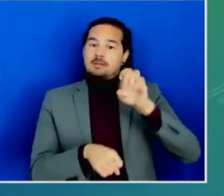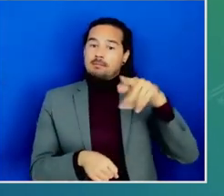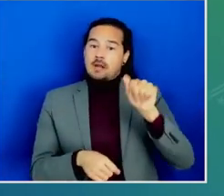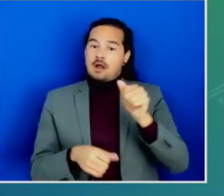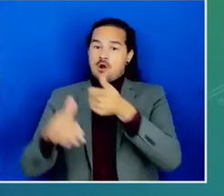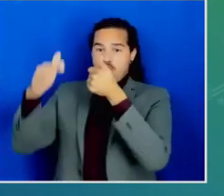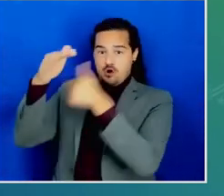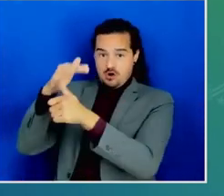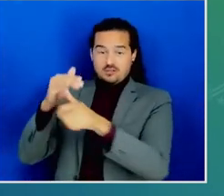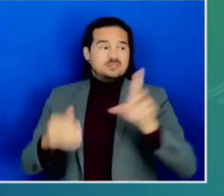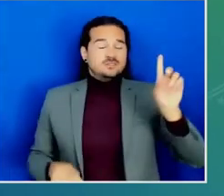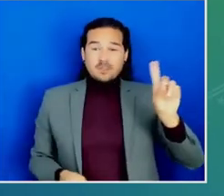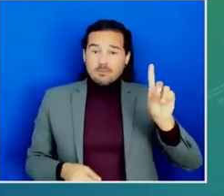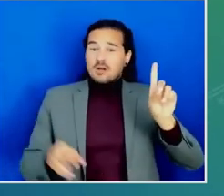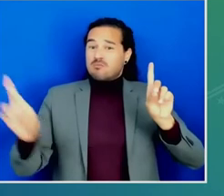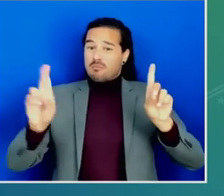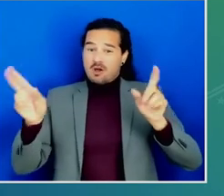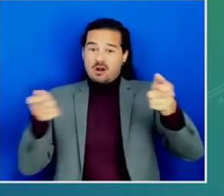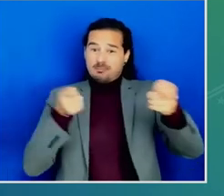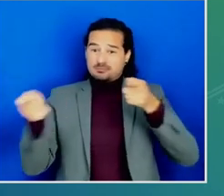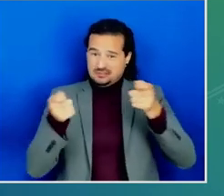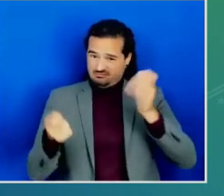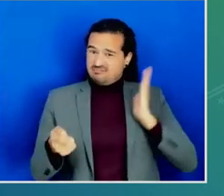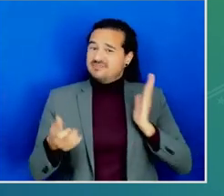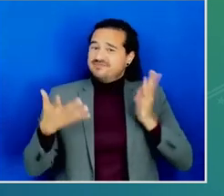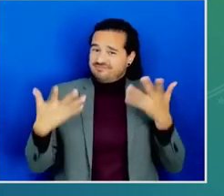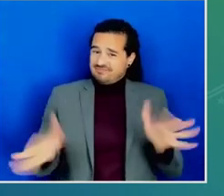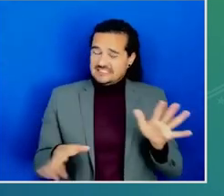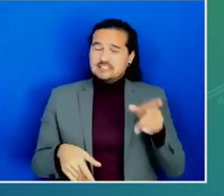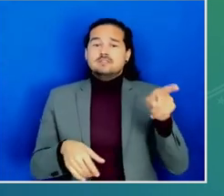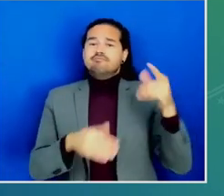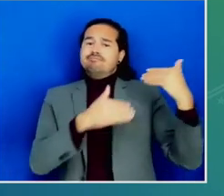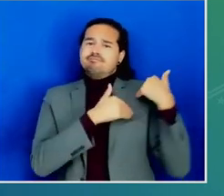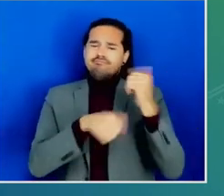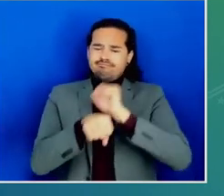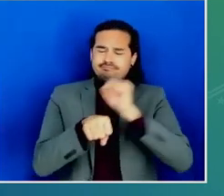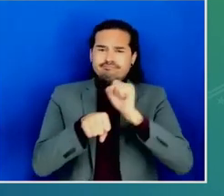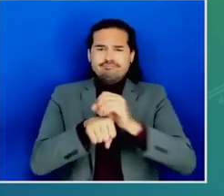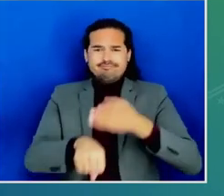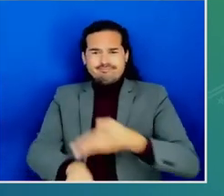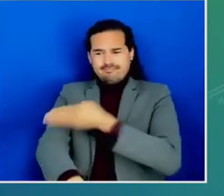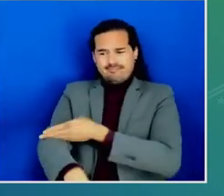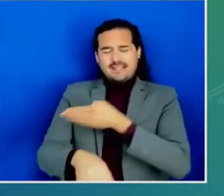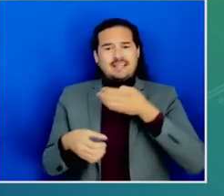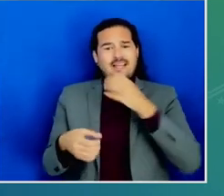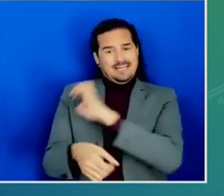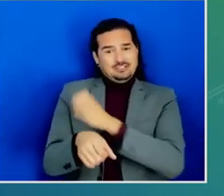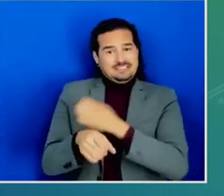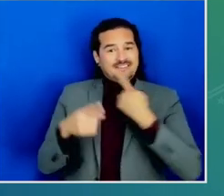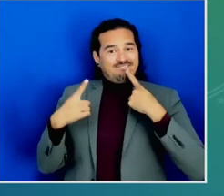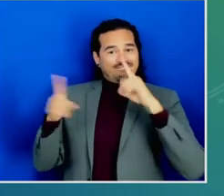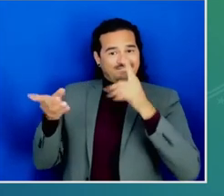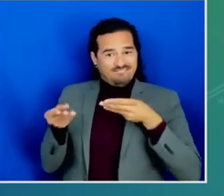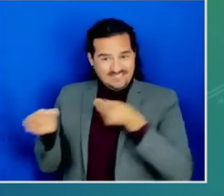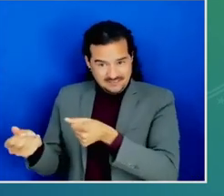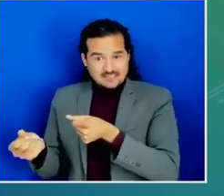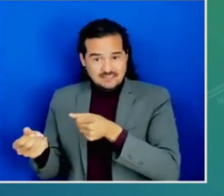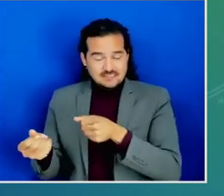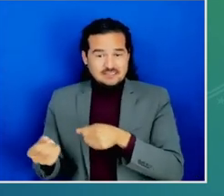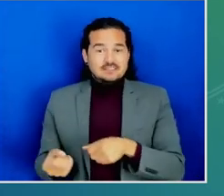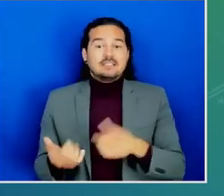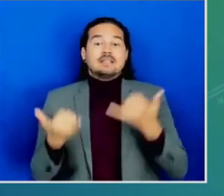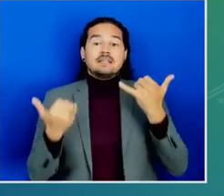administrations, working in everything from reducing air pollution to improving energy efficiency. He currently serves as Secretary